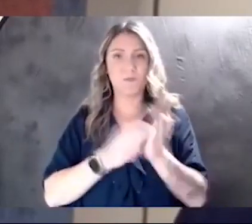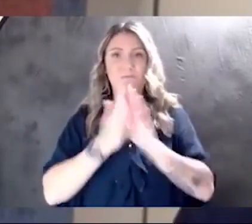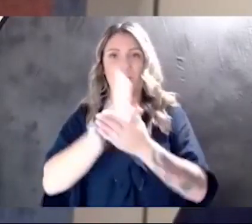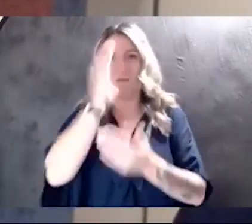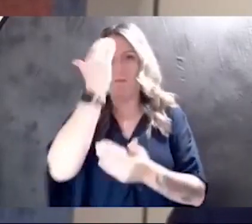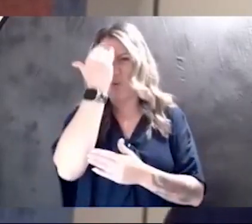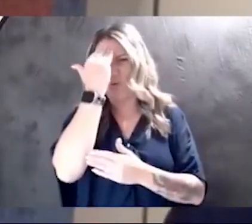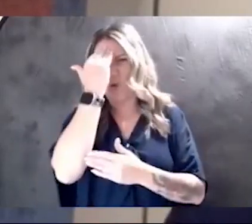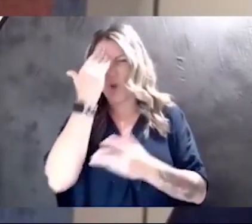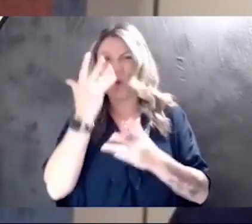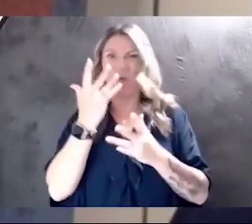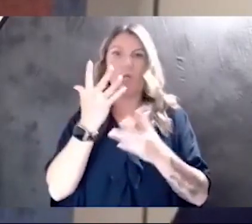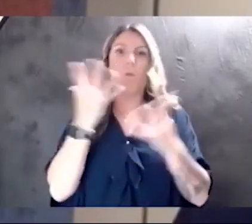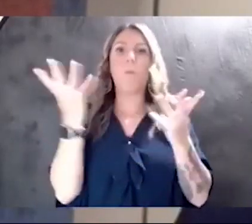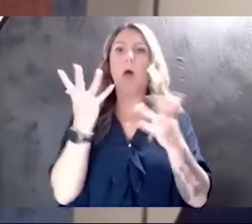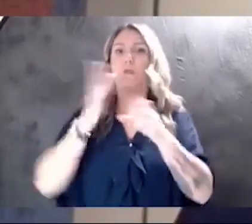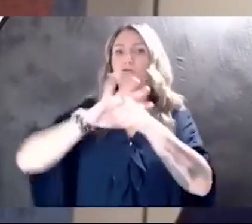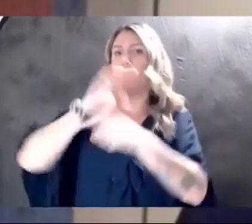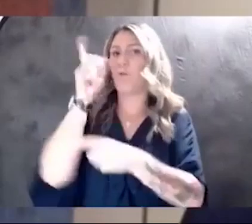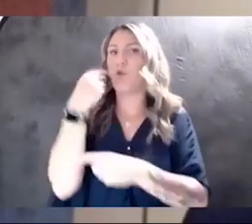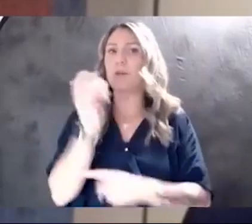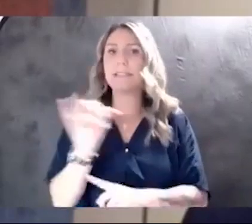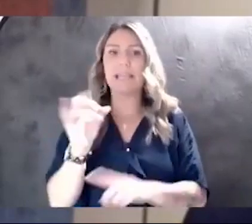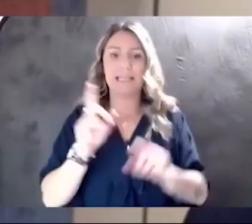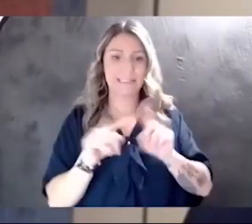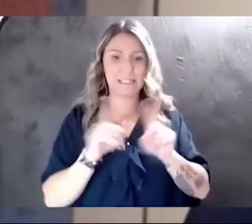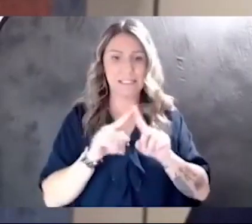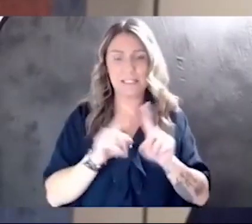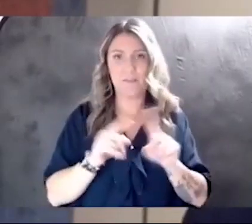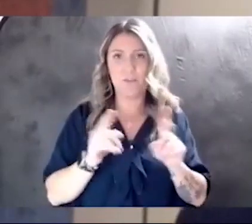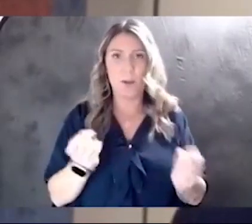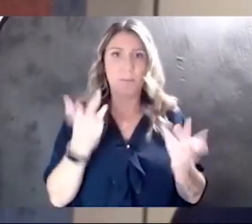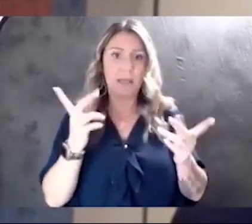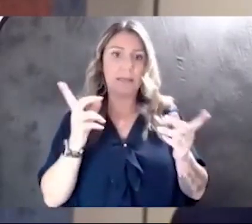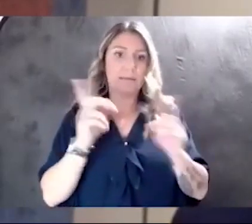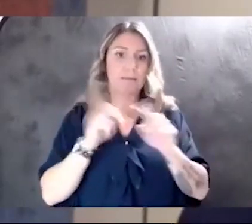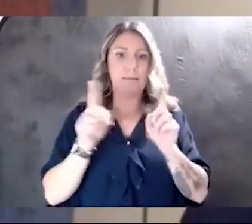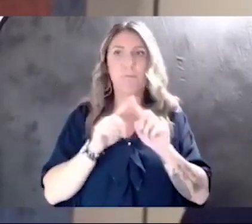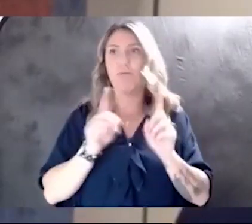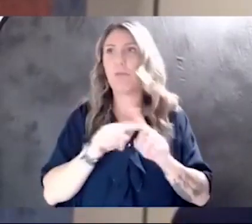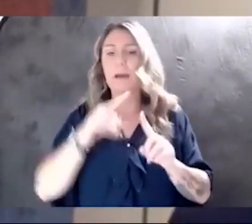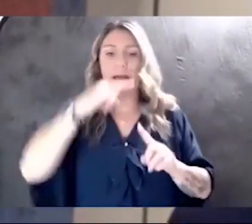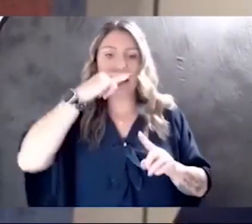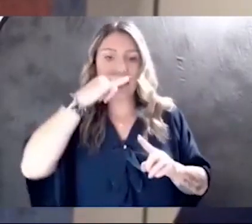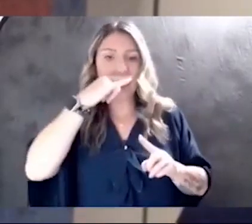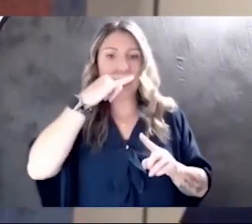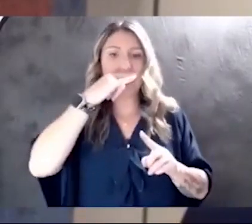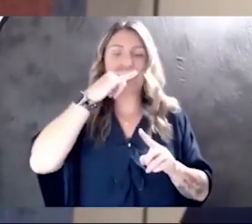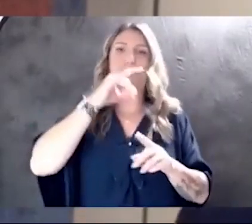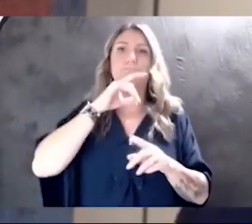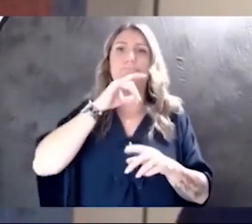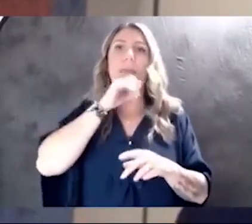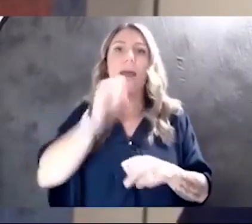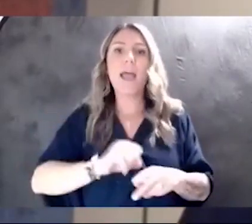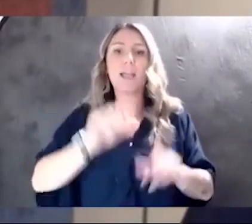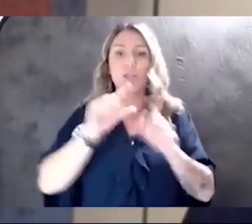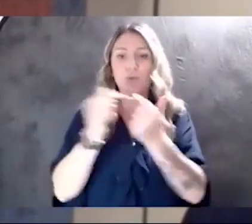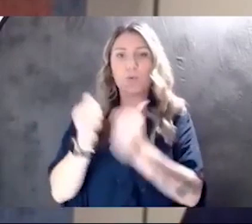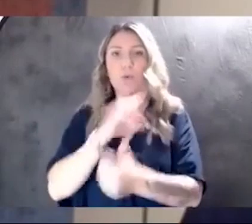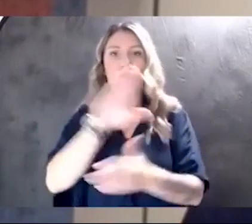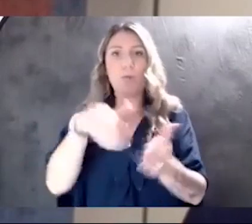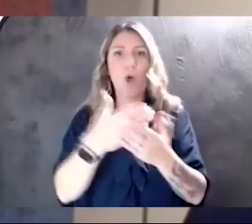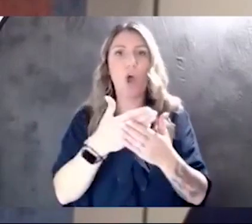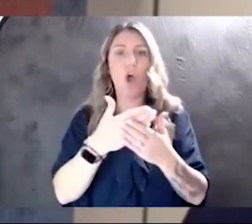COVID and what that could look like. It looks different in so many different kids, age groups, all of that. So we really follow